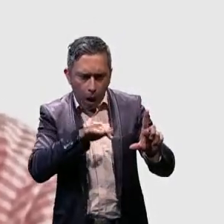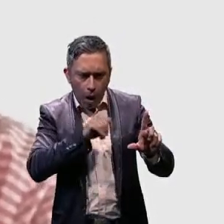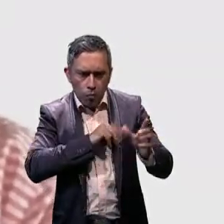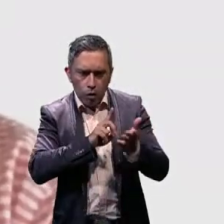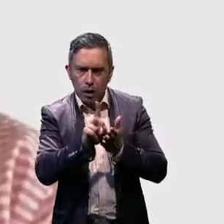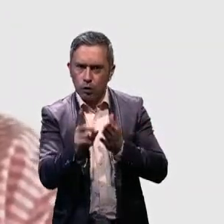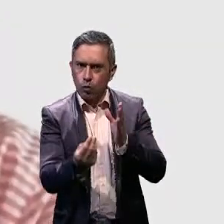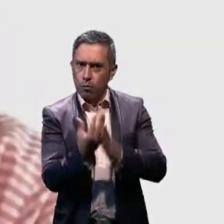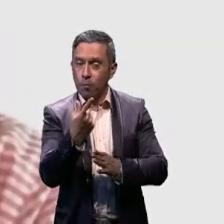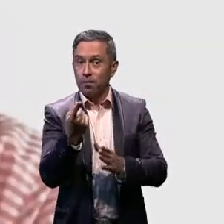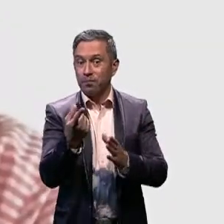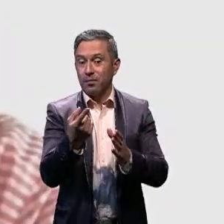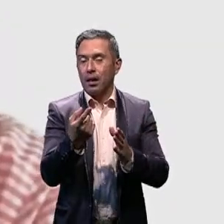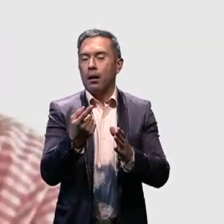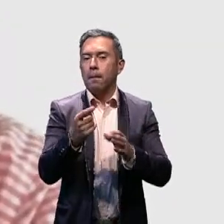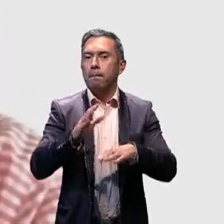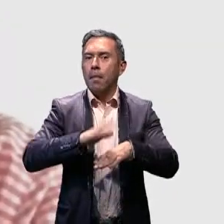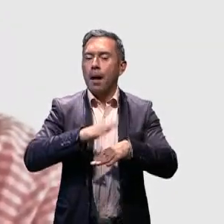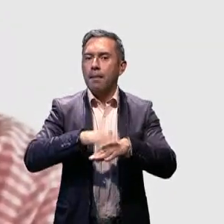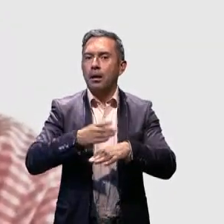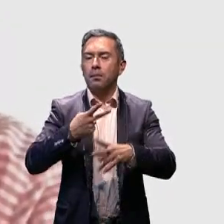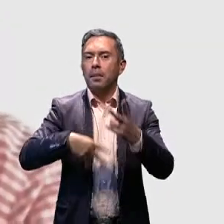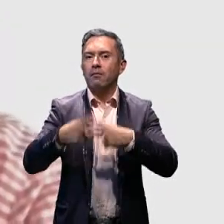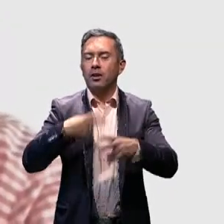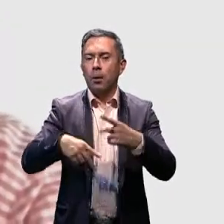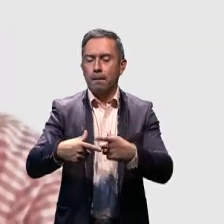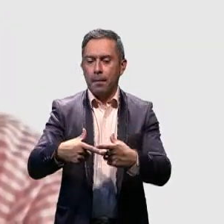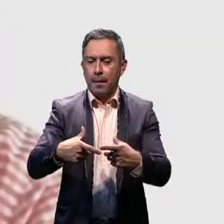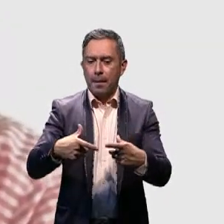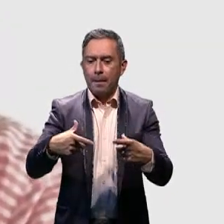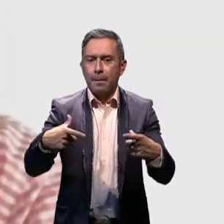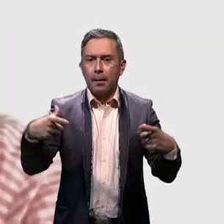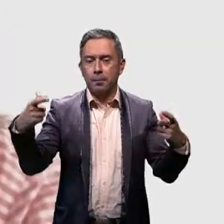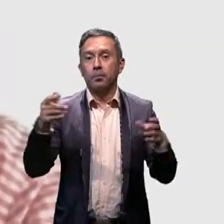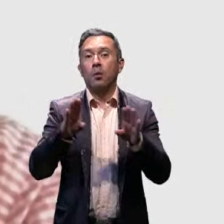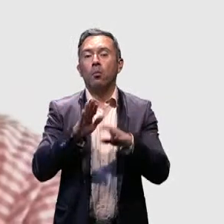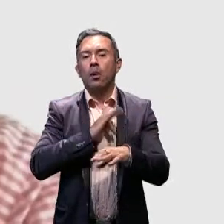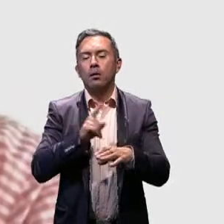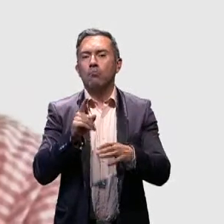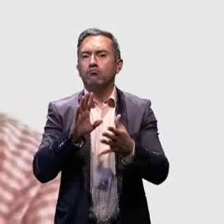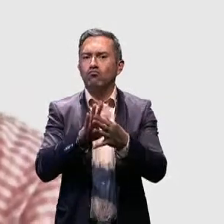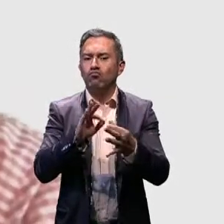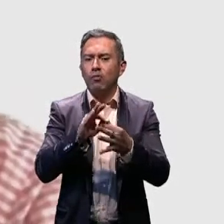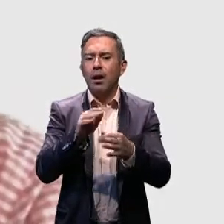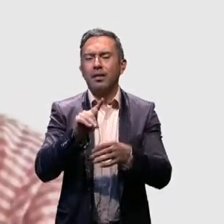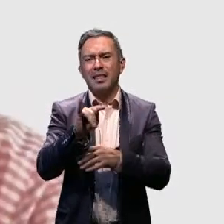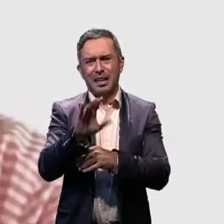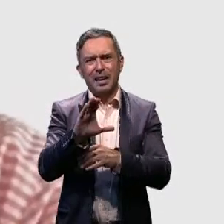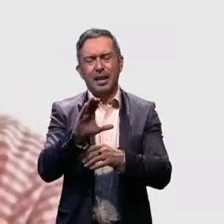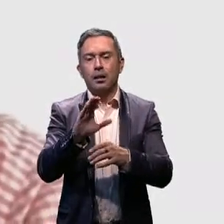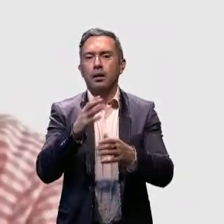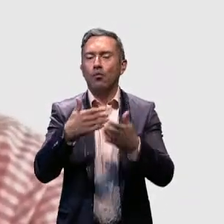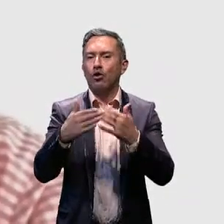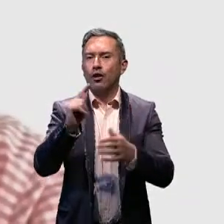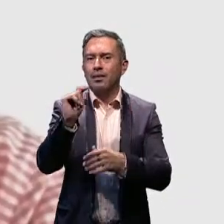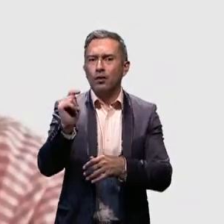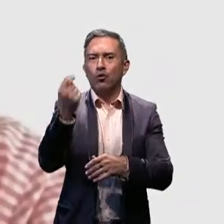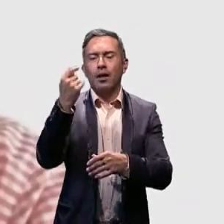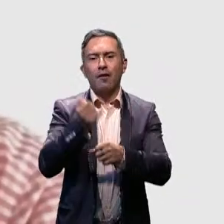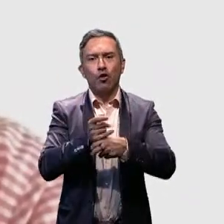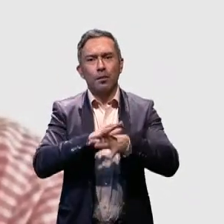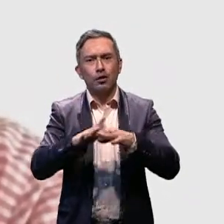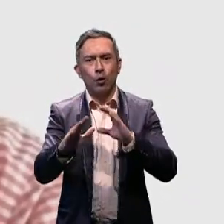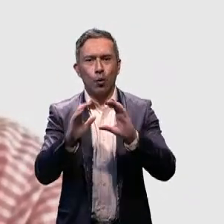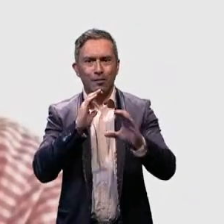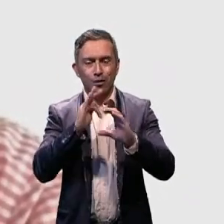and to use this new wave of expansion of the information, communication,